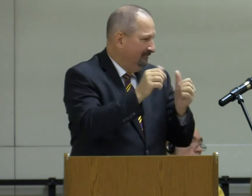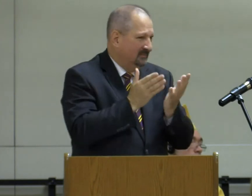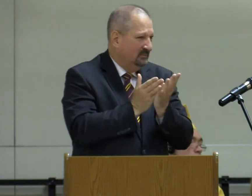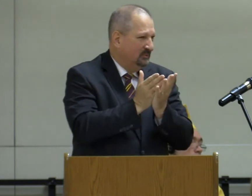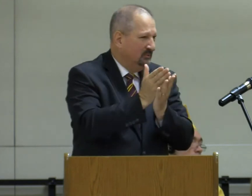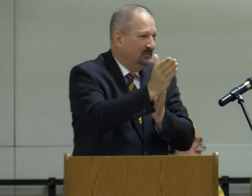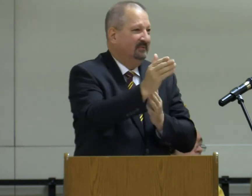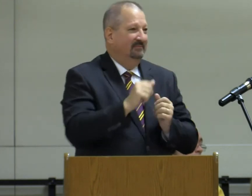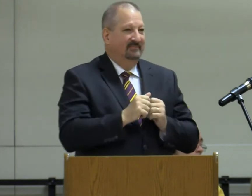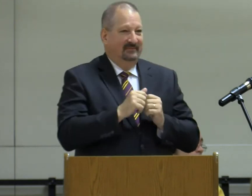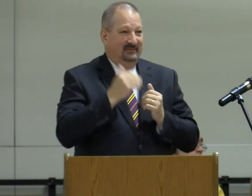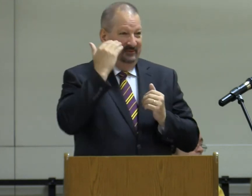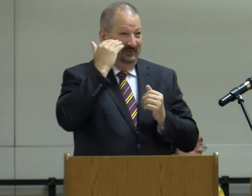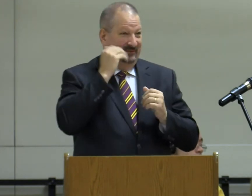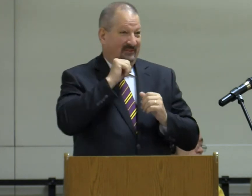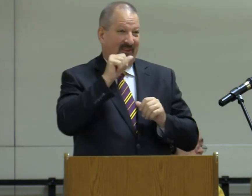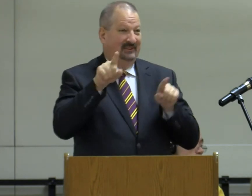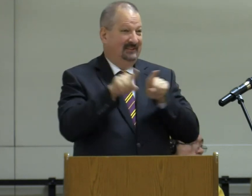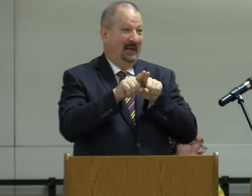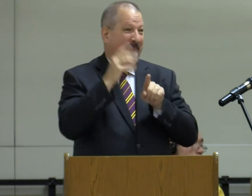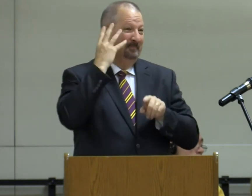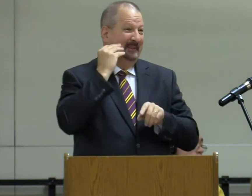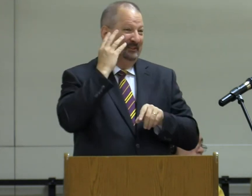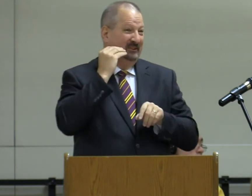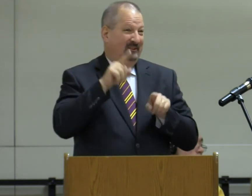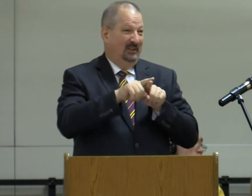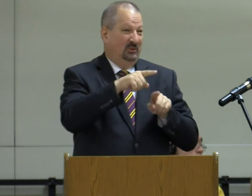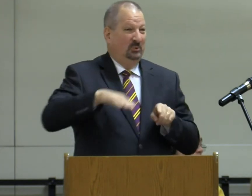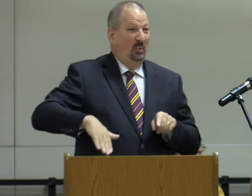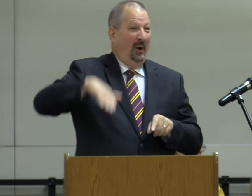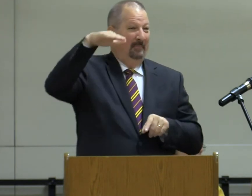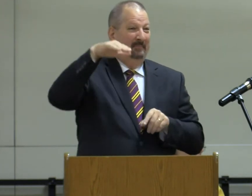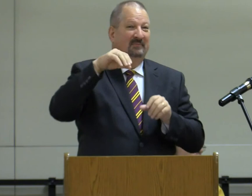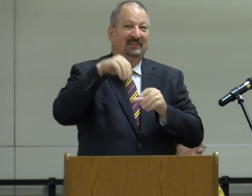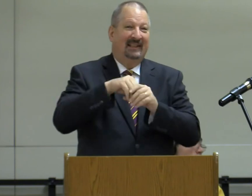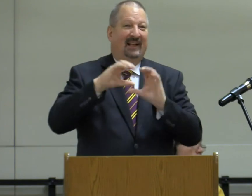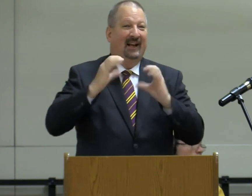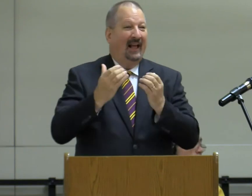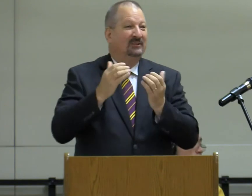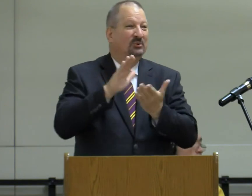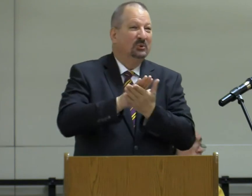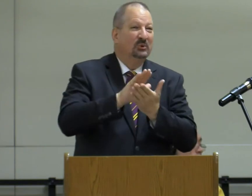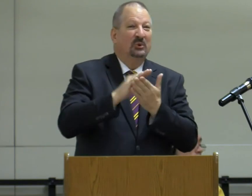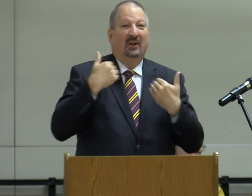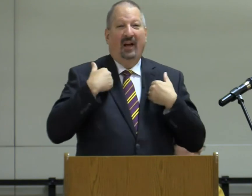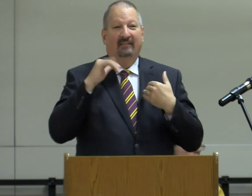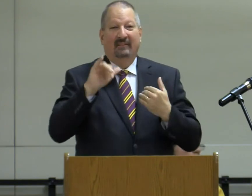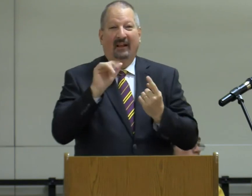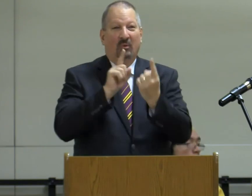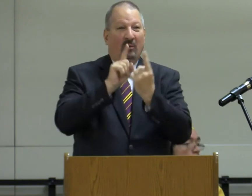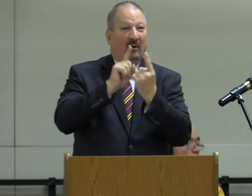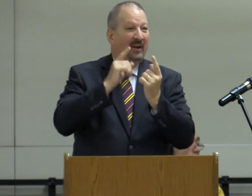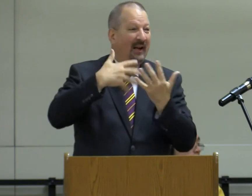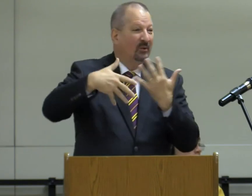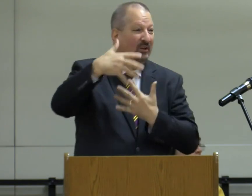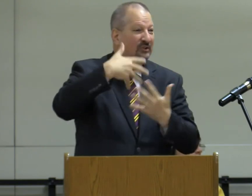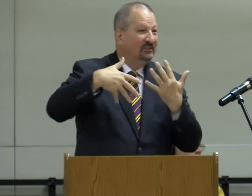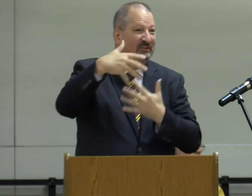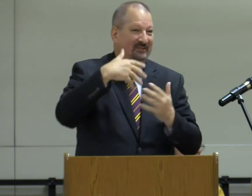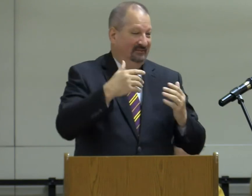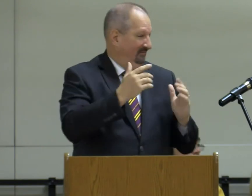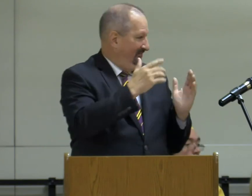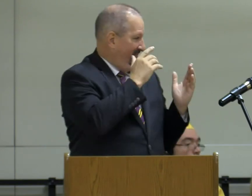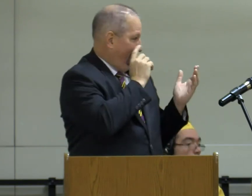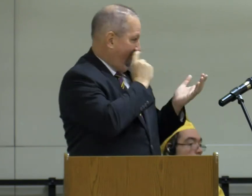off and round of applause to these graduates who have persevered in this tough year. We have grown up